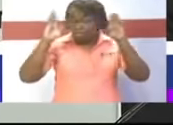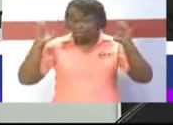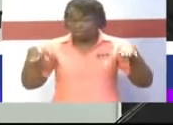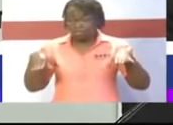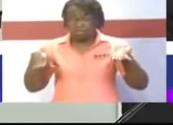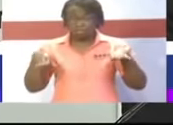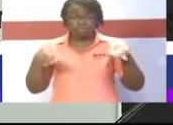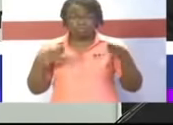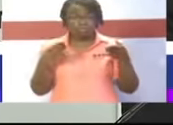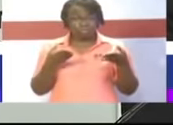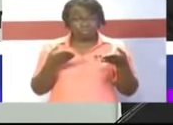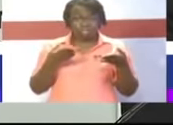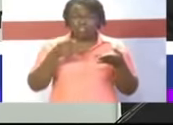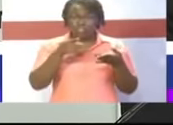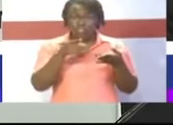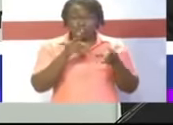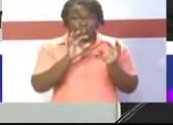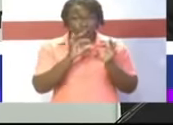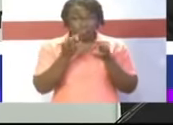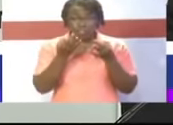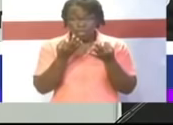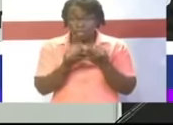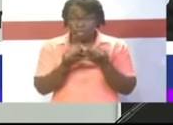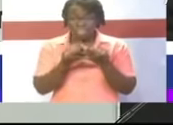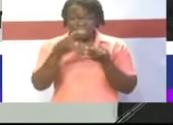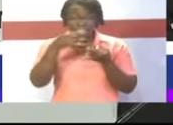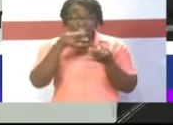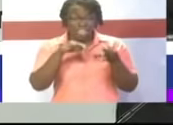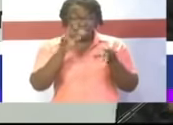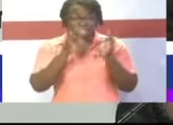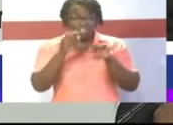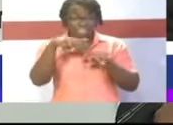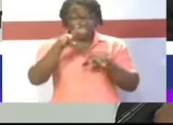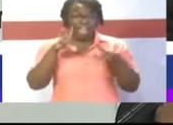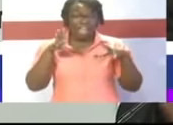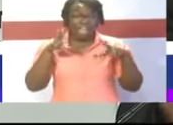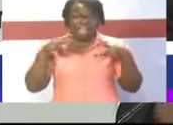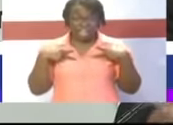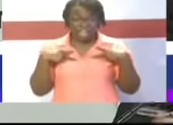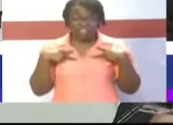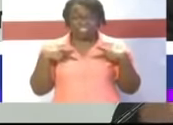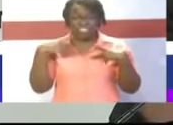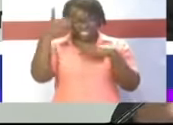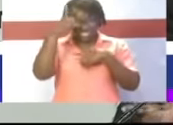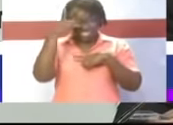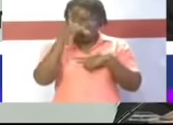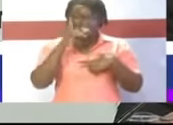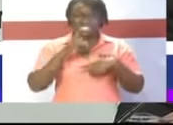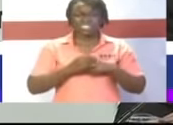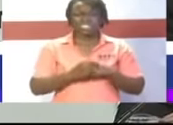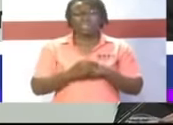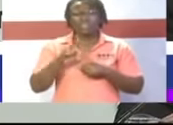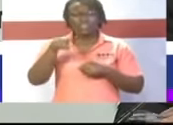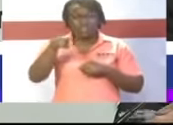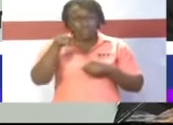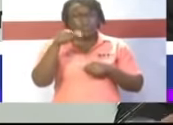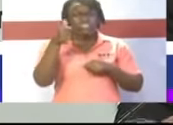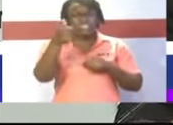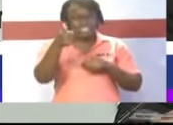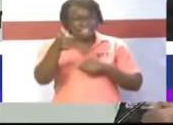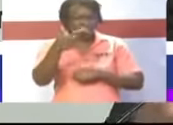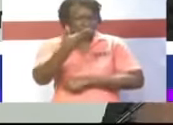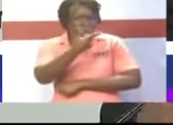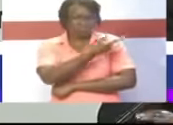of your members at home has chronic kidney disease, increase the protection for them. You yourself get the vaccine.